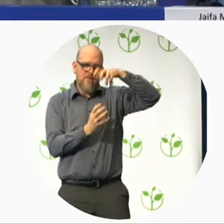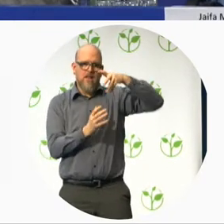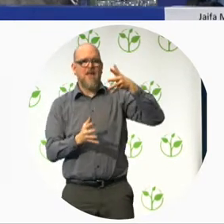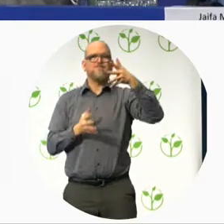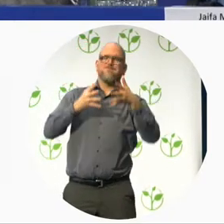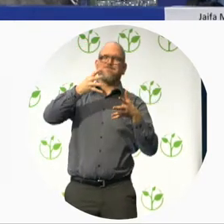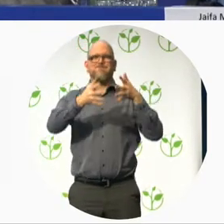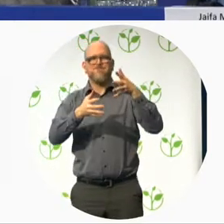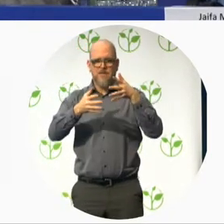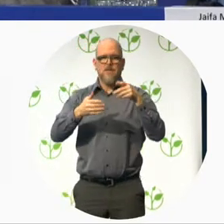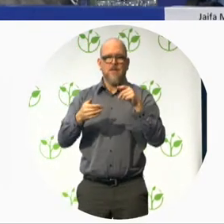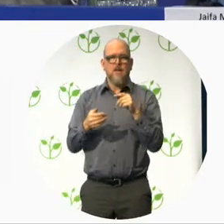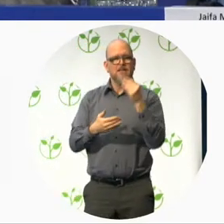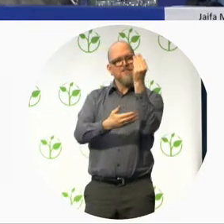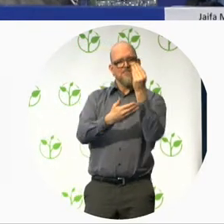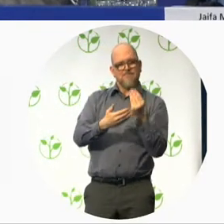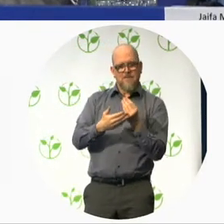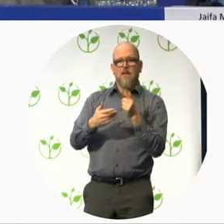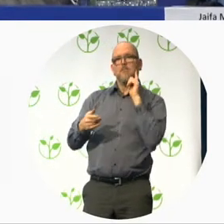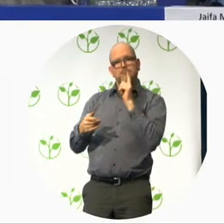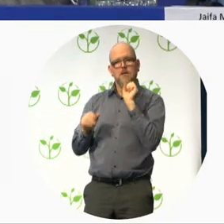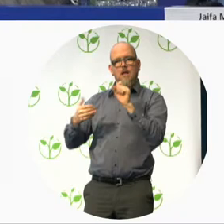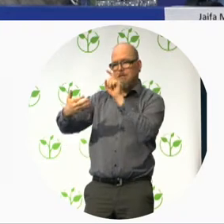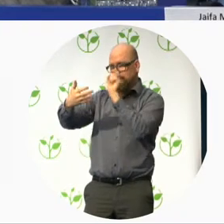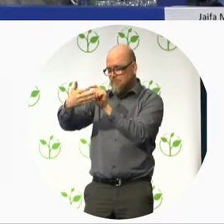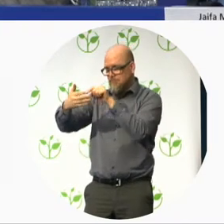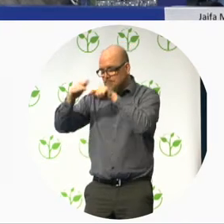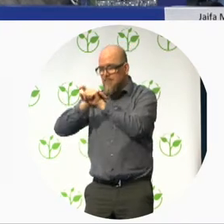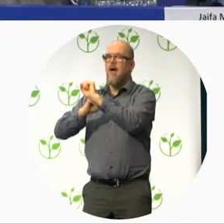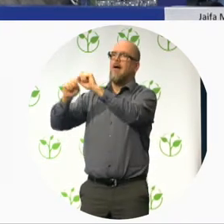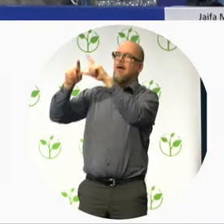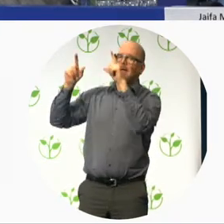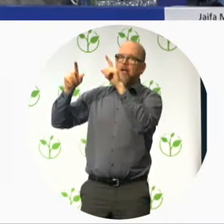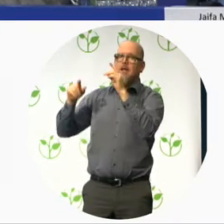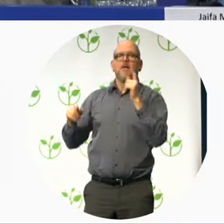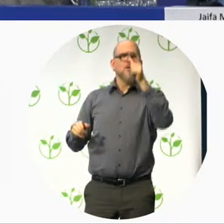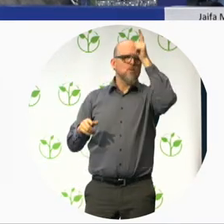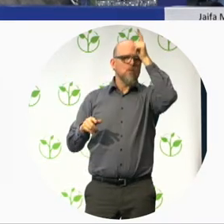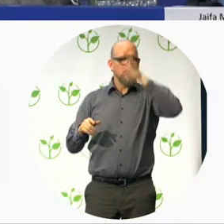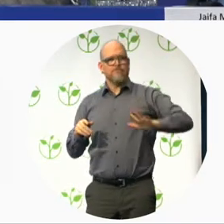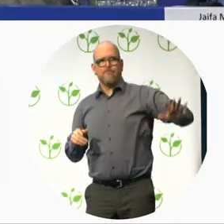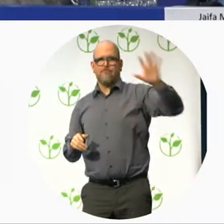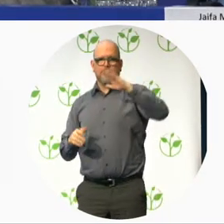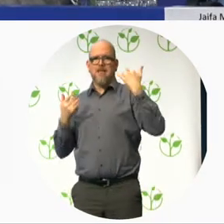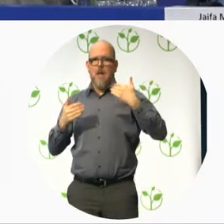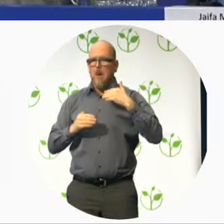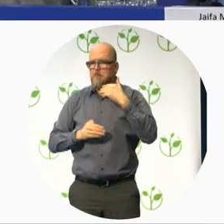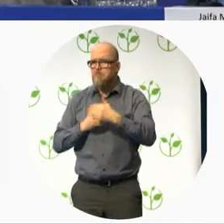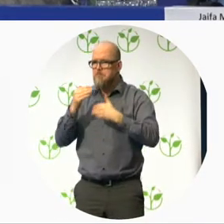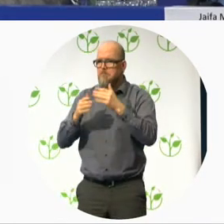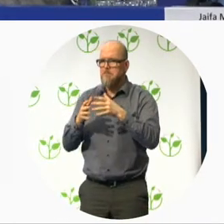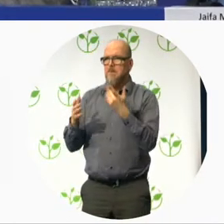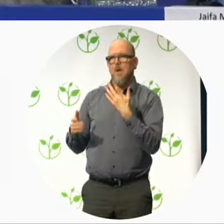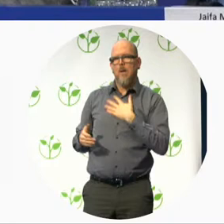Zain portal and all the portals of Zain Jordan, and can browse whatever we had on the portal and see it by their